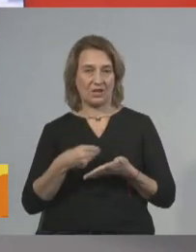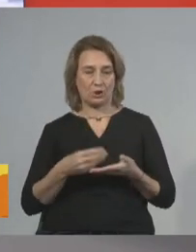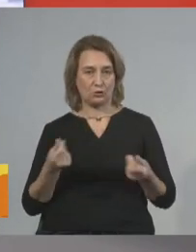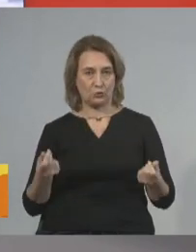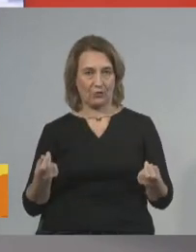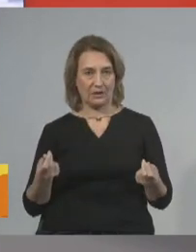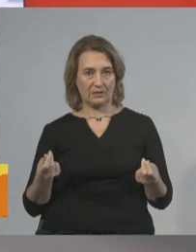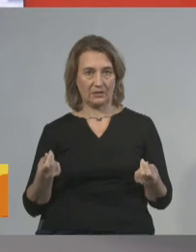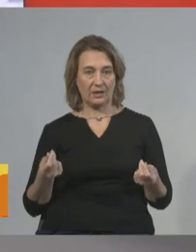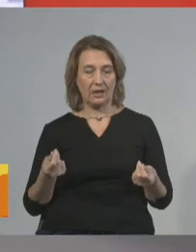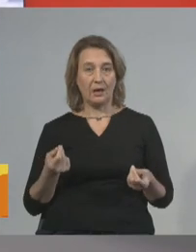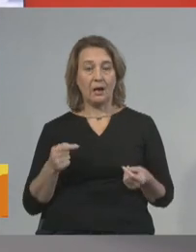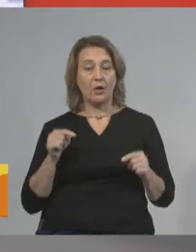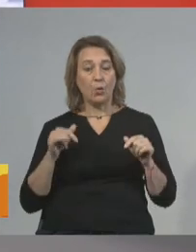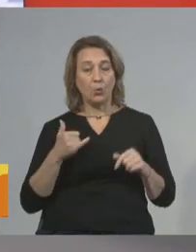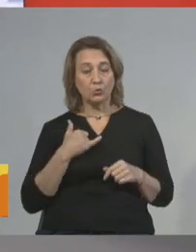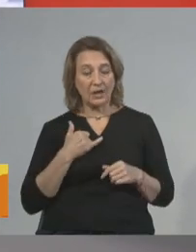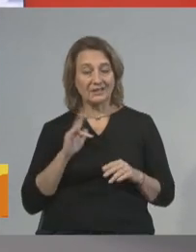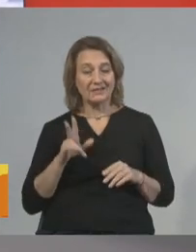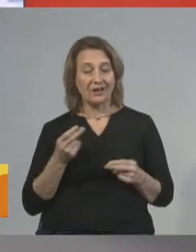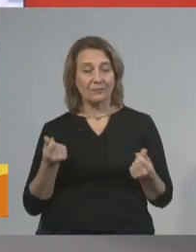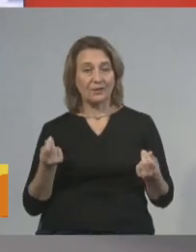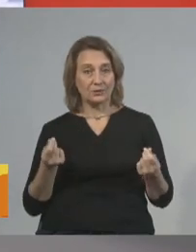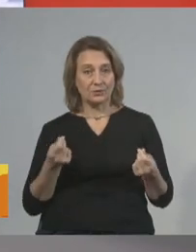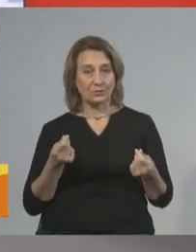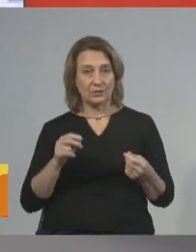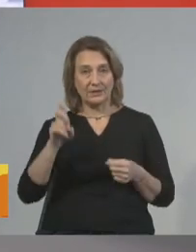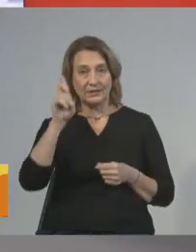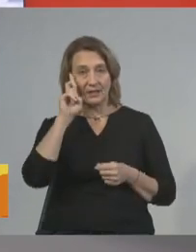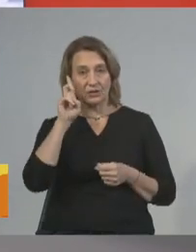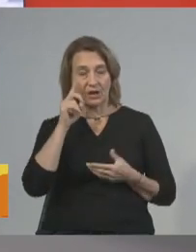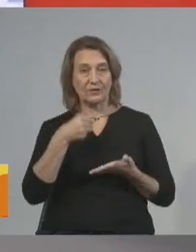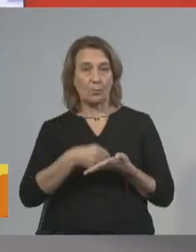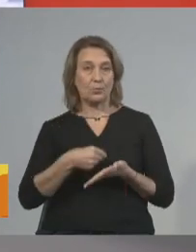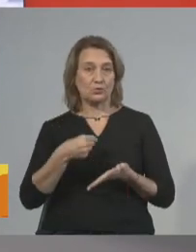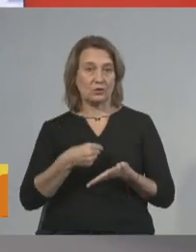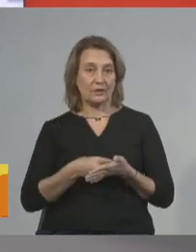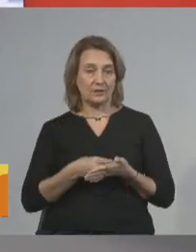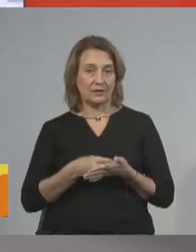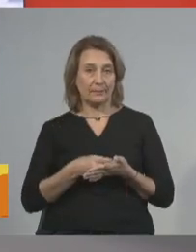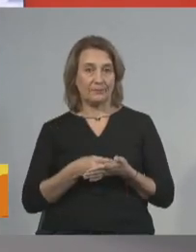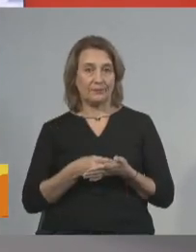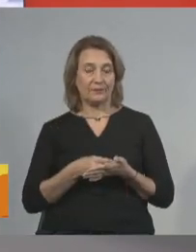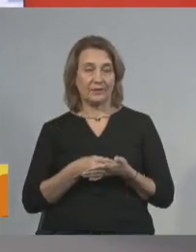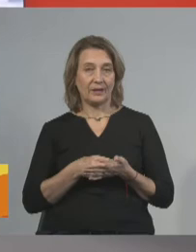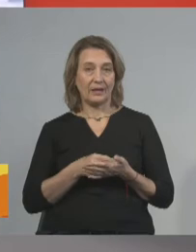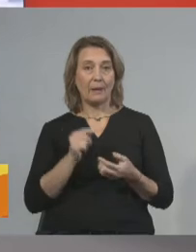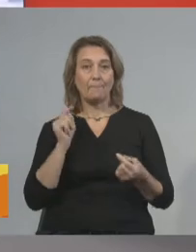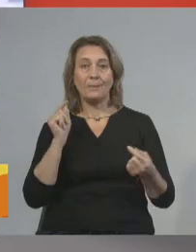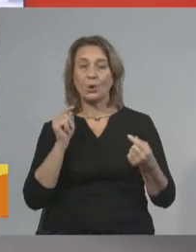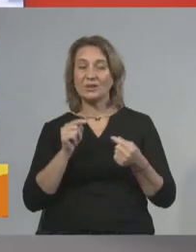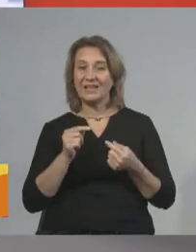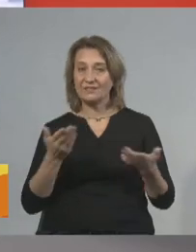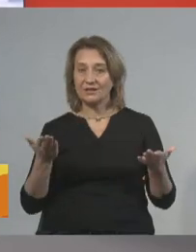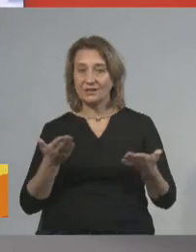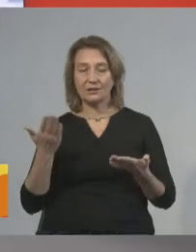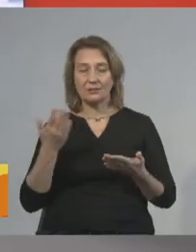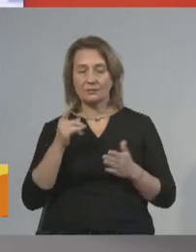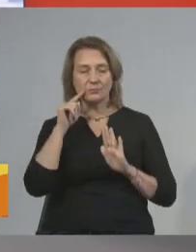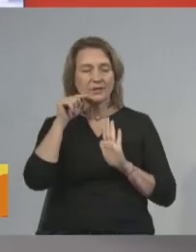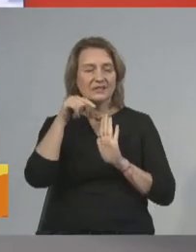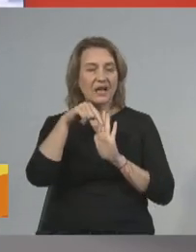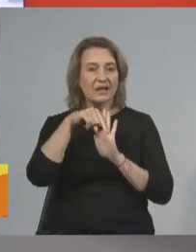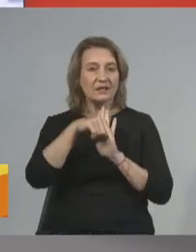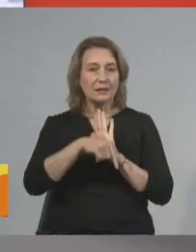in financial in funding because in ukraine a public broadcaster is funded from the state budget opponents of